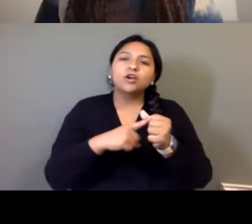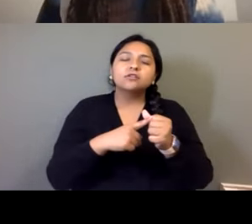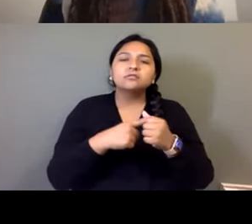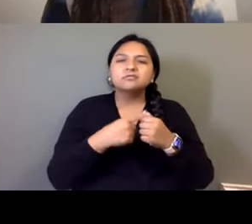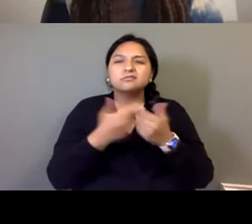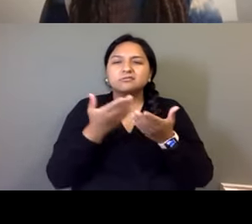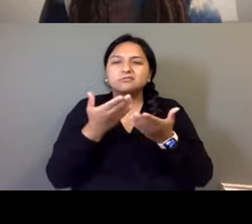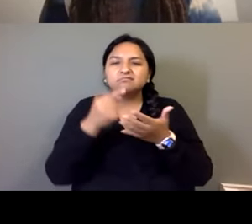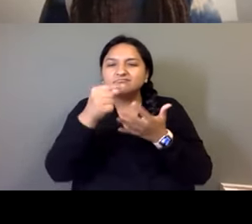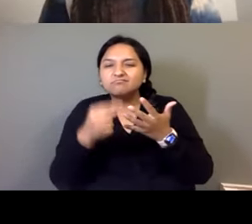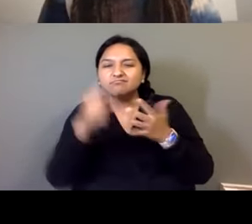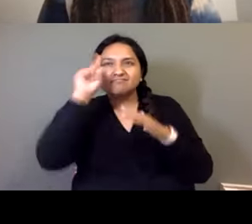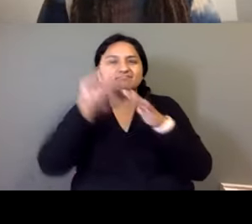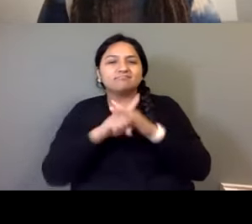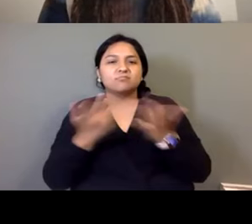things?